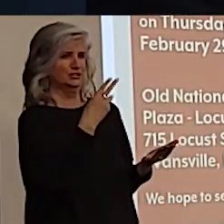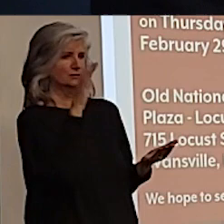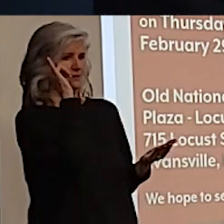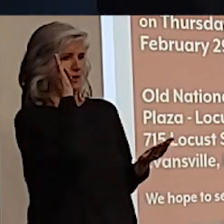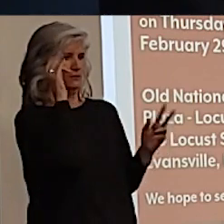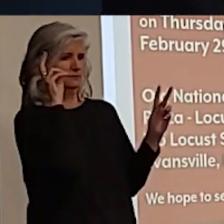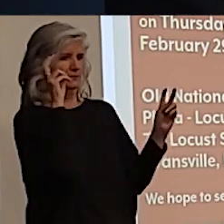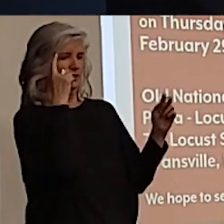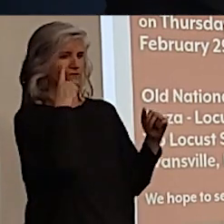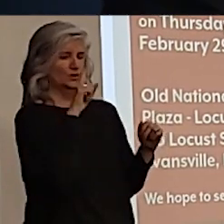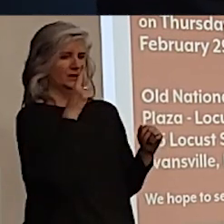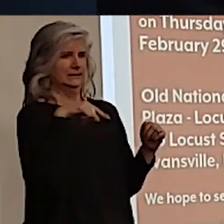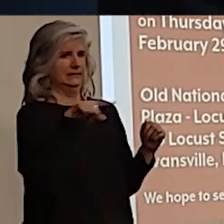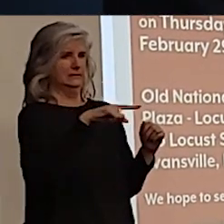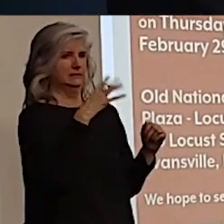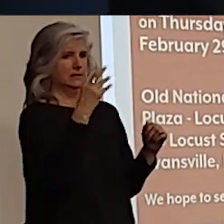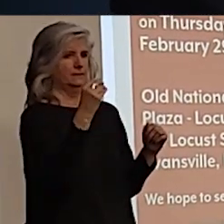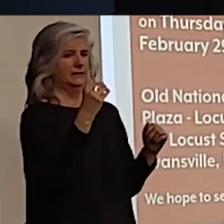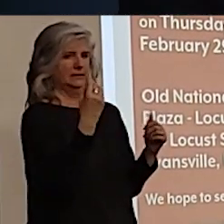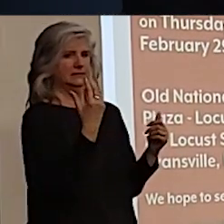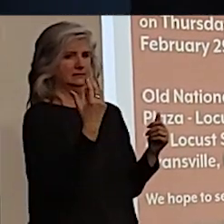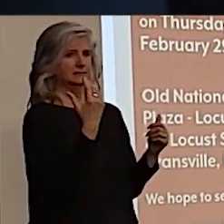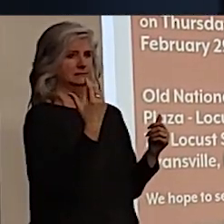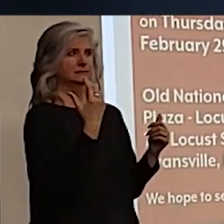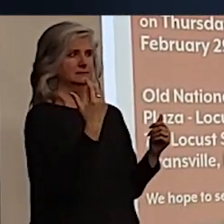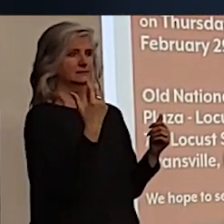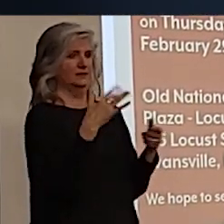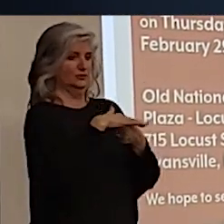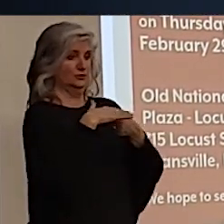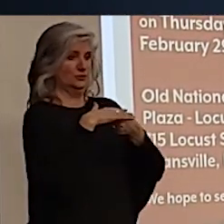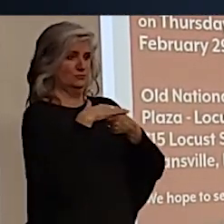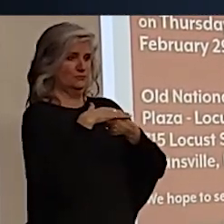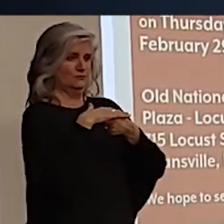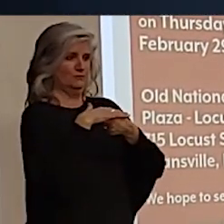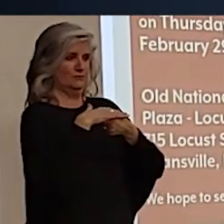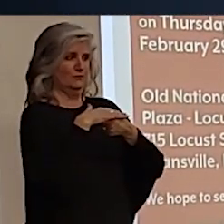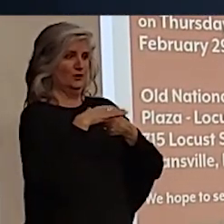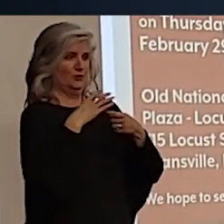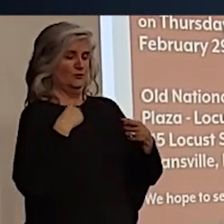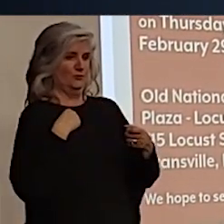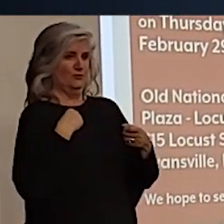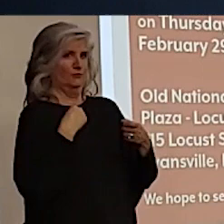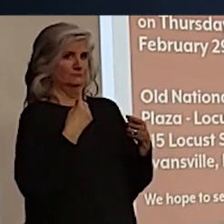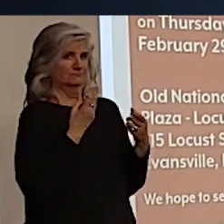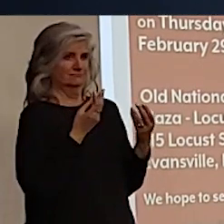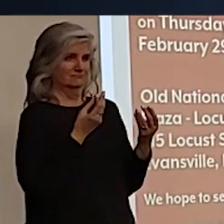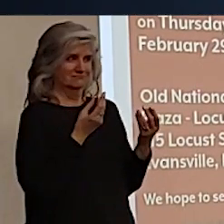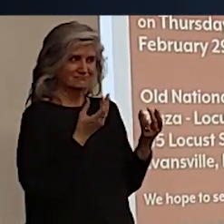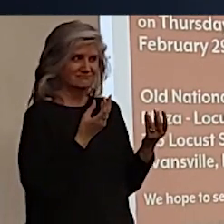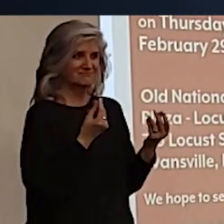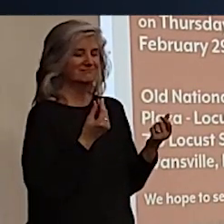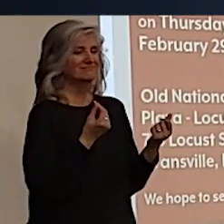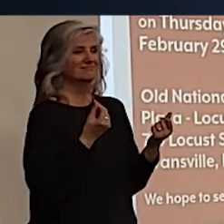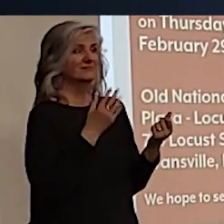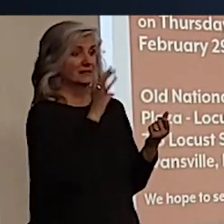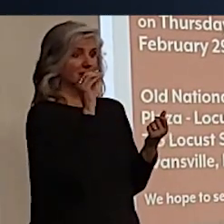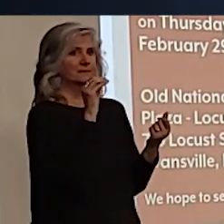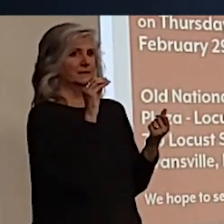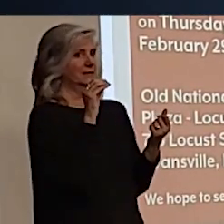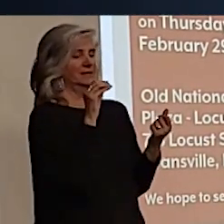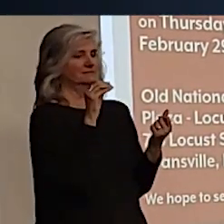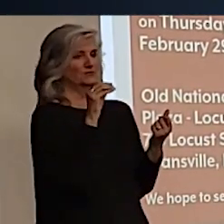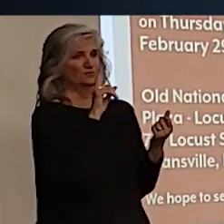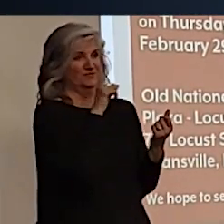these out-of-state energy companies. The idea of a locally owned utility that is a good community partner, good corporate citizens, almost no